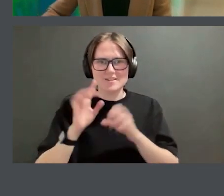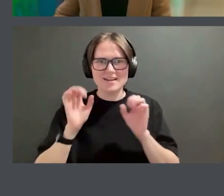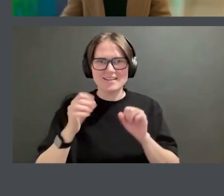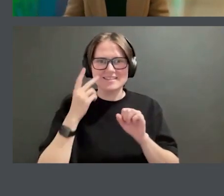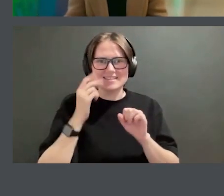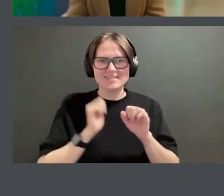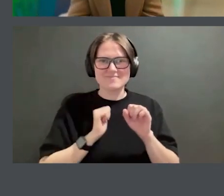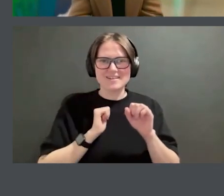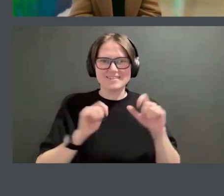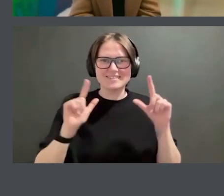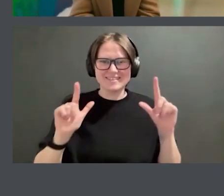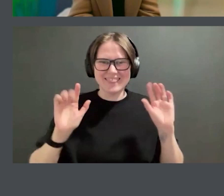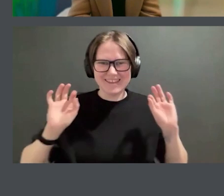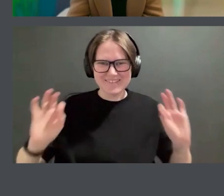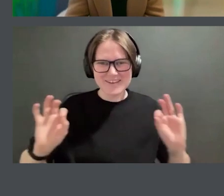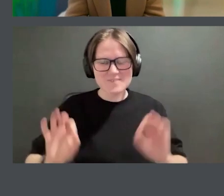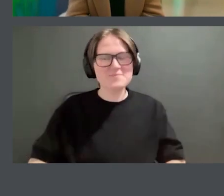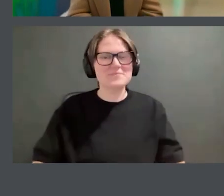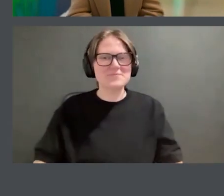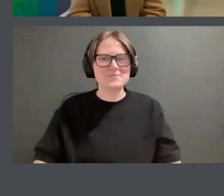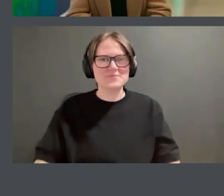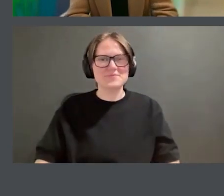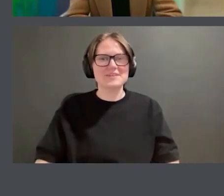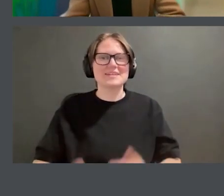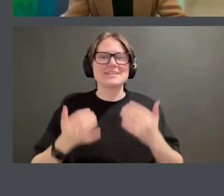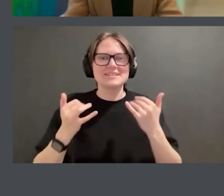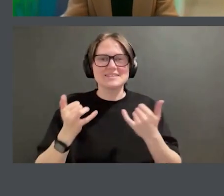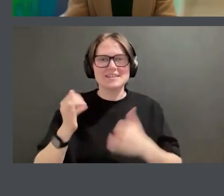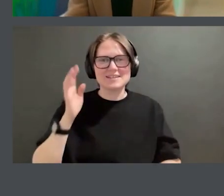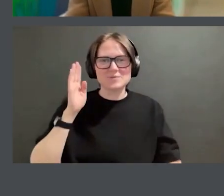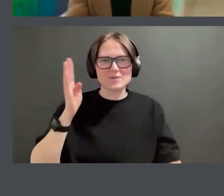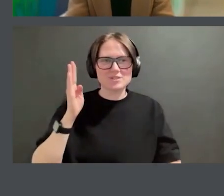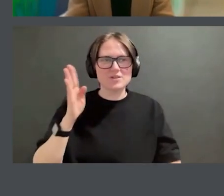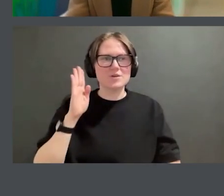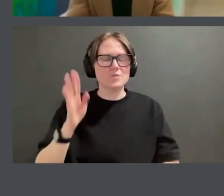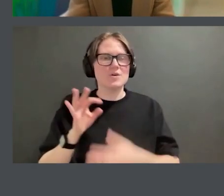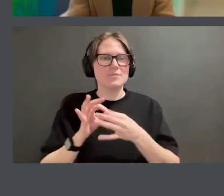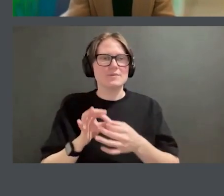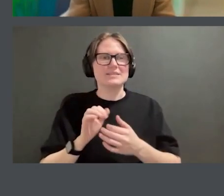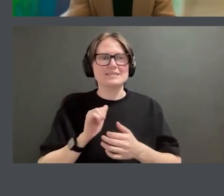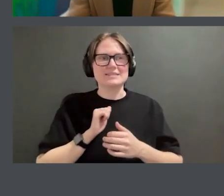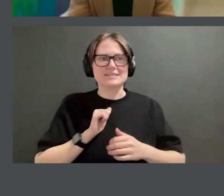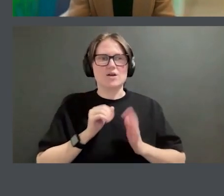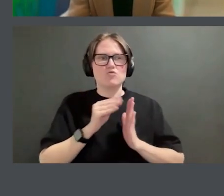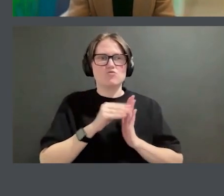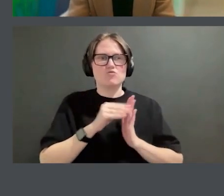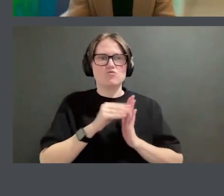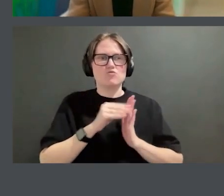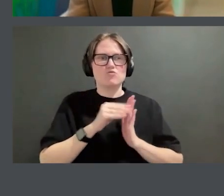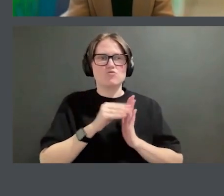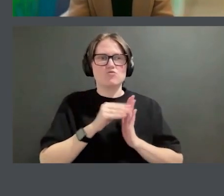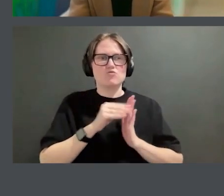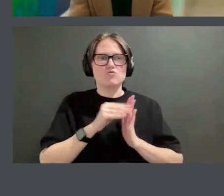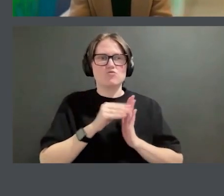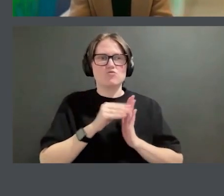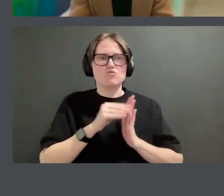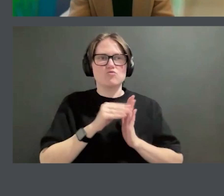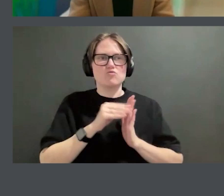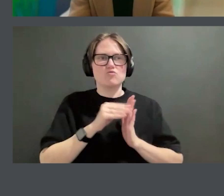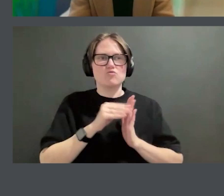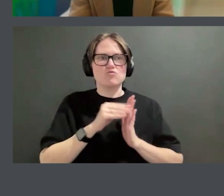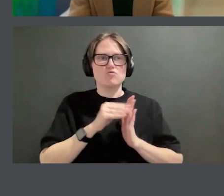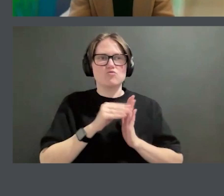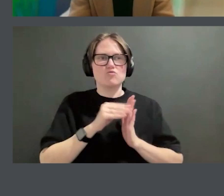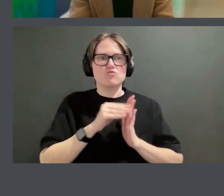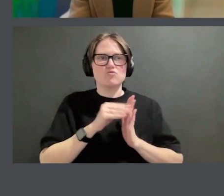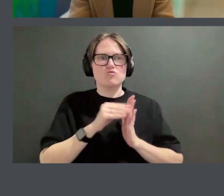see my own screen. There we go. Today's presentation will be on self-report instruments for children with unilateral hearing loss. Thank you for